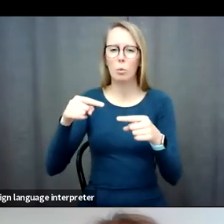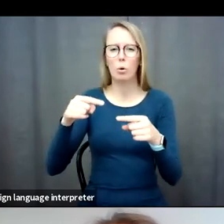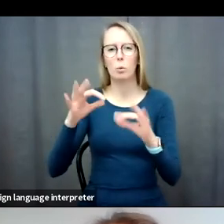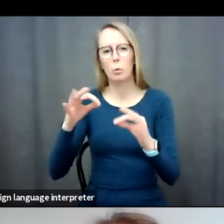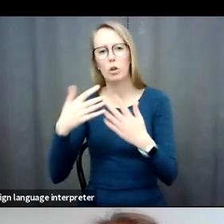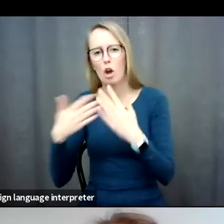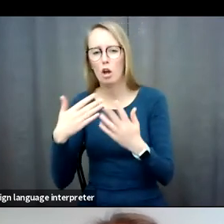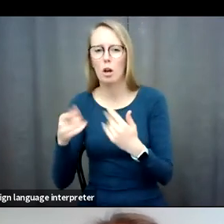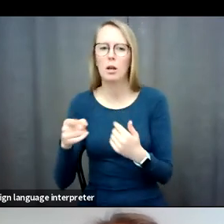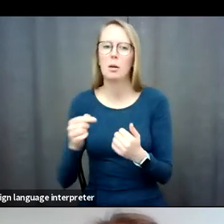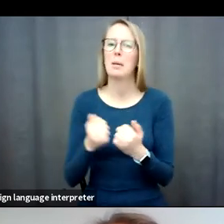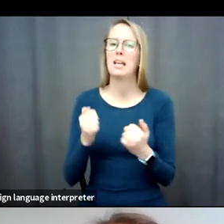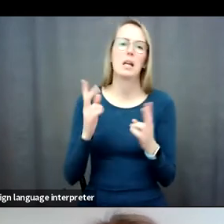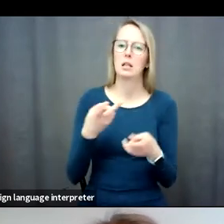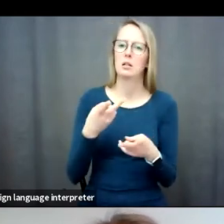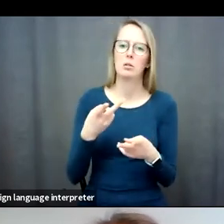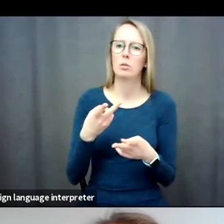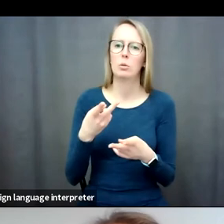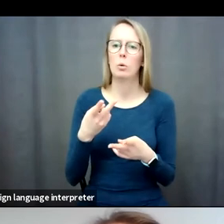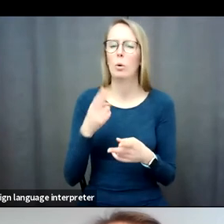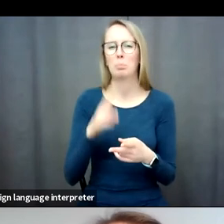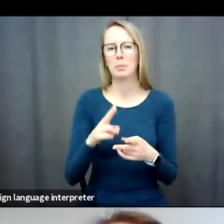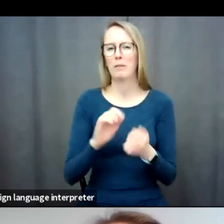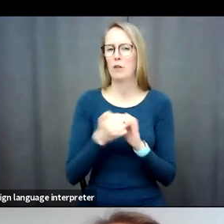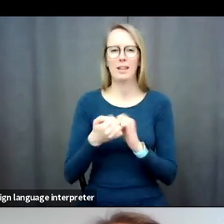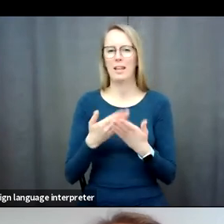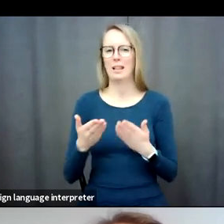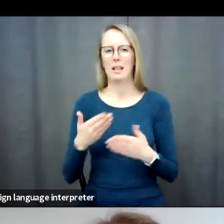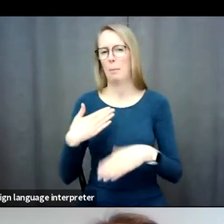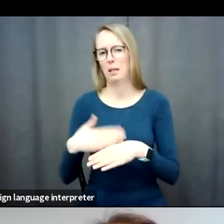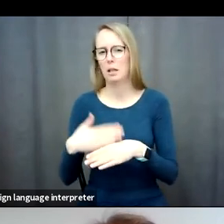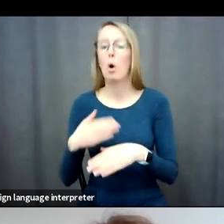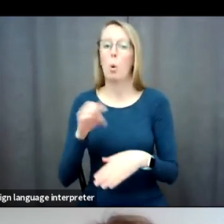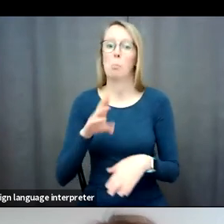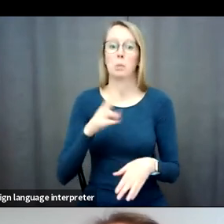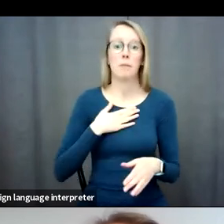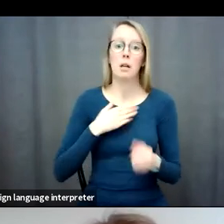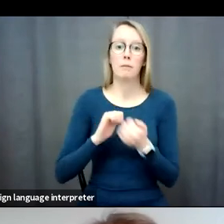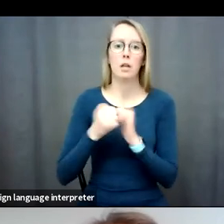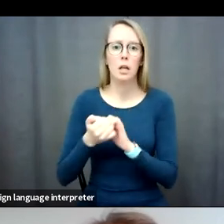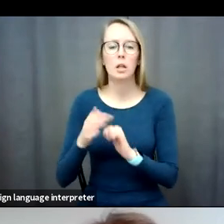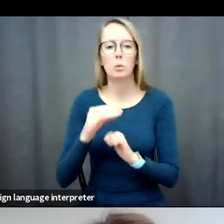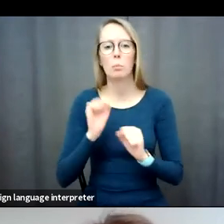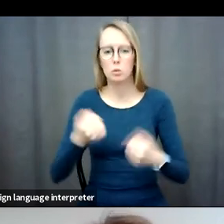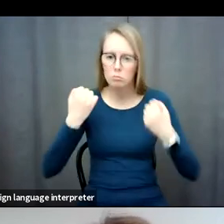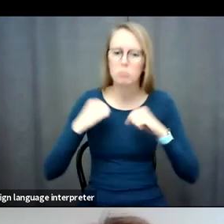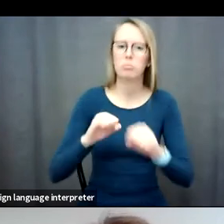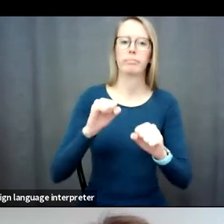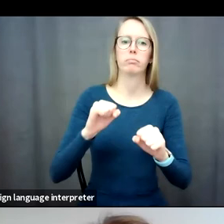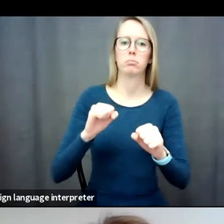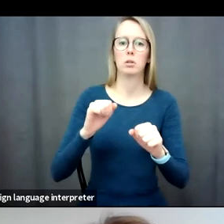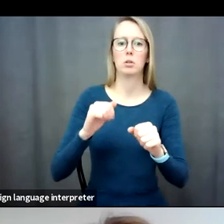enough engaging to make someone really change their behavior. To do that, you have to yourself take part in the discussion.